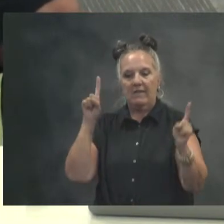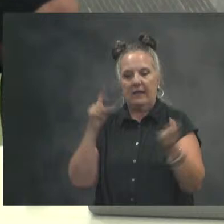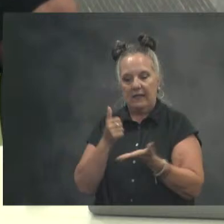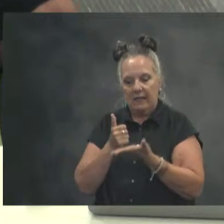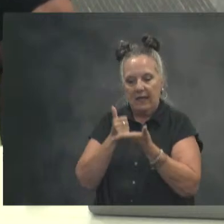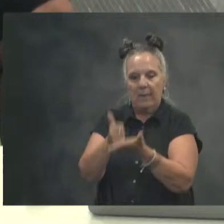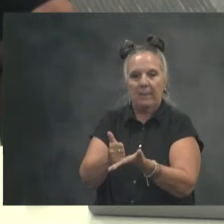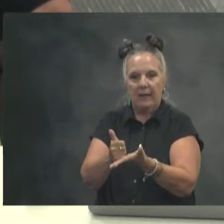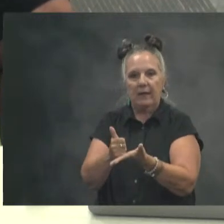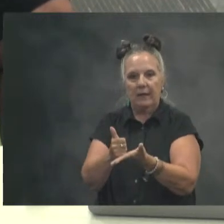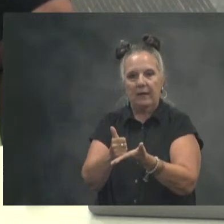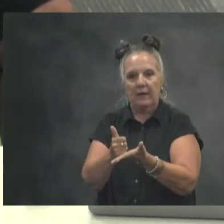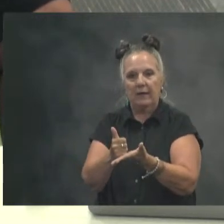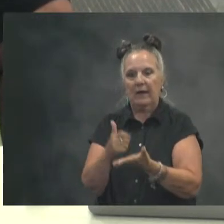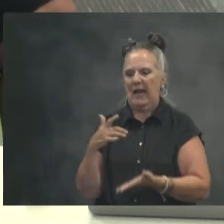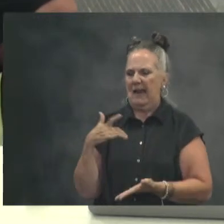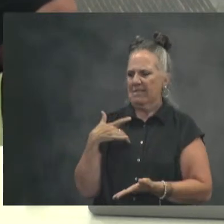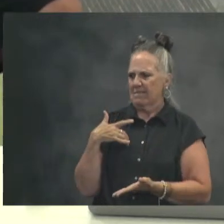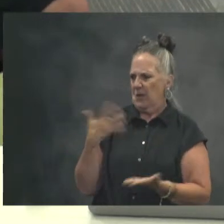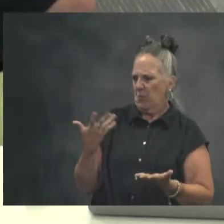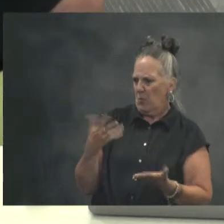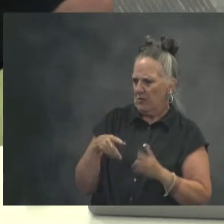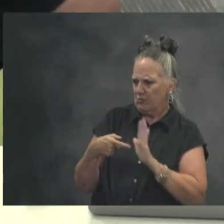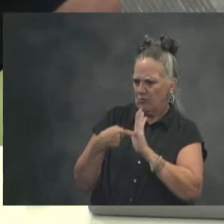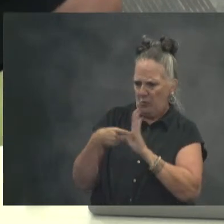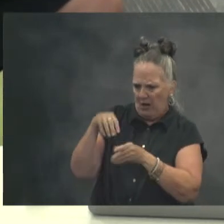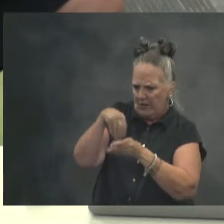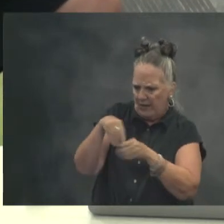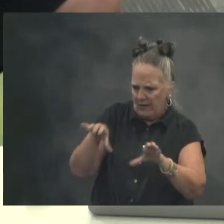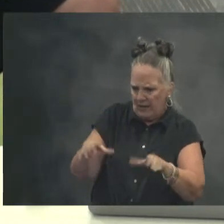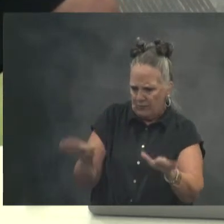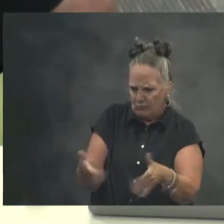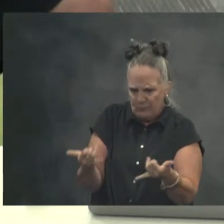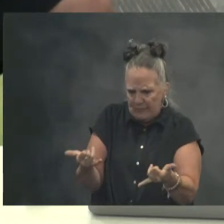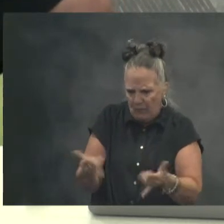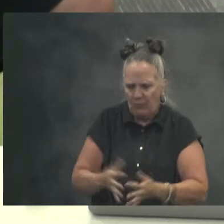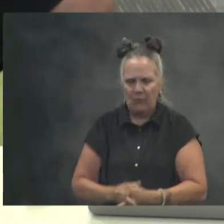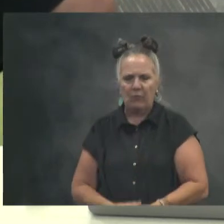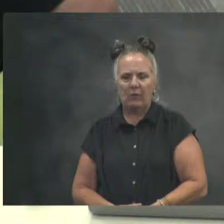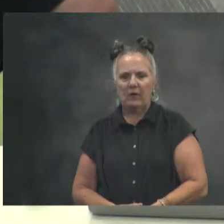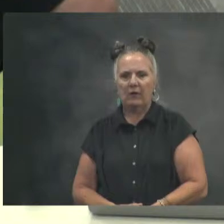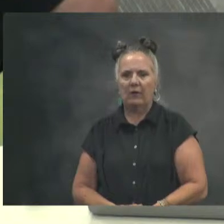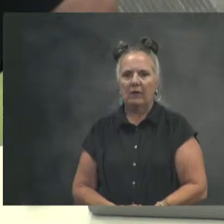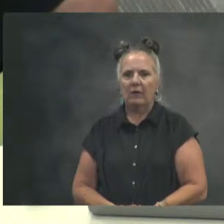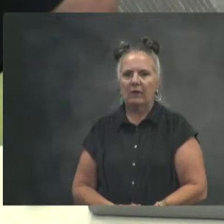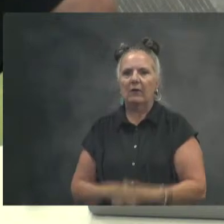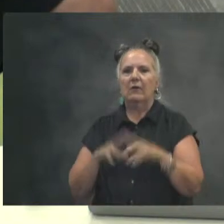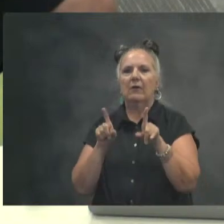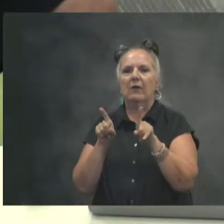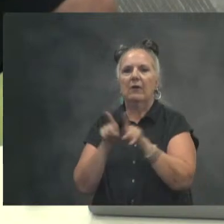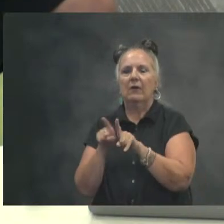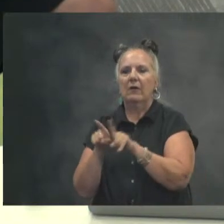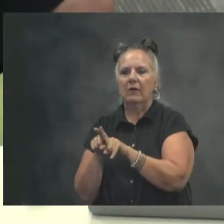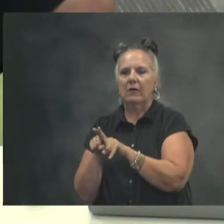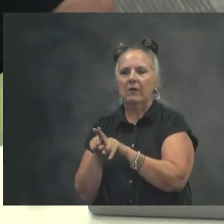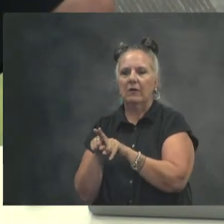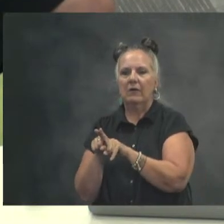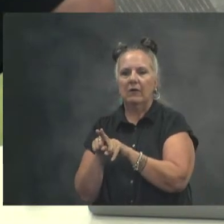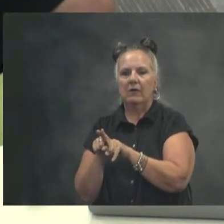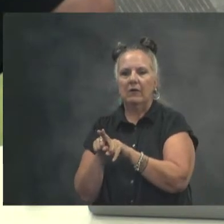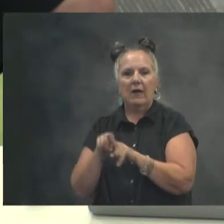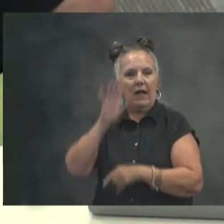a clearer feel for what is required that by all that's involved. Also, high fives around to